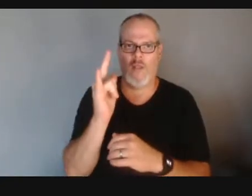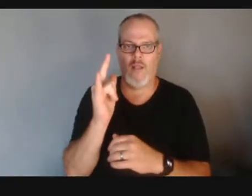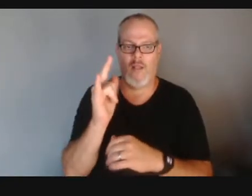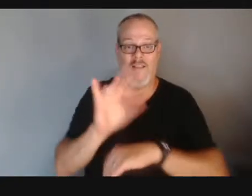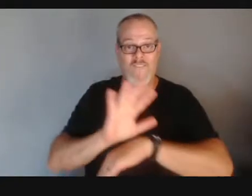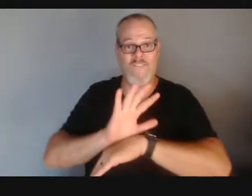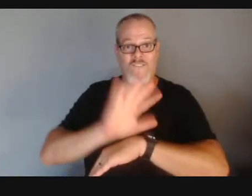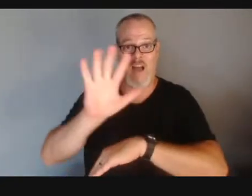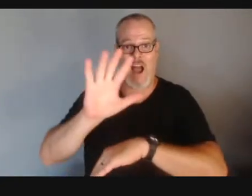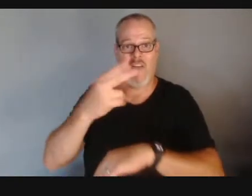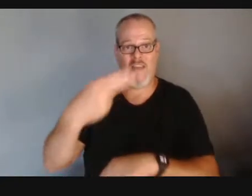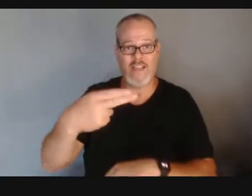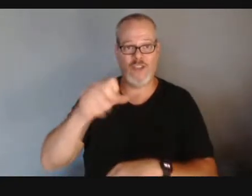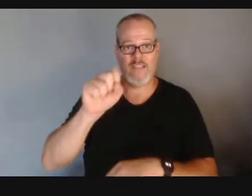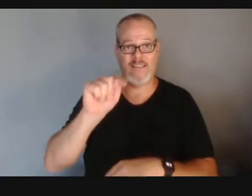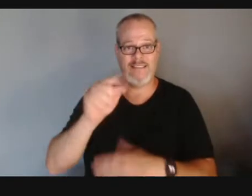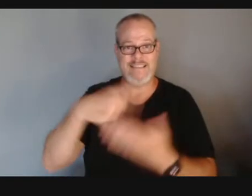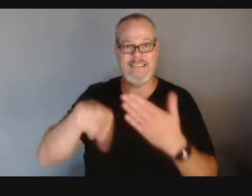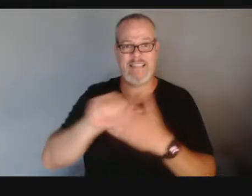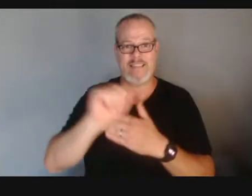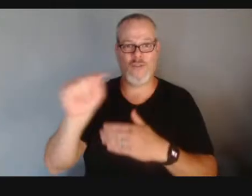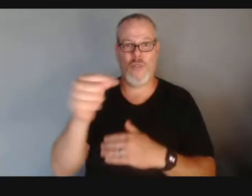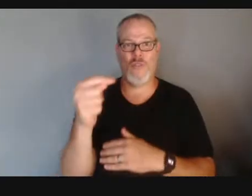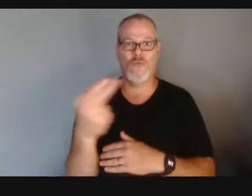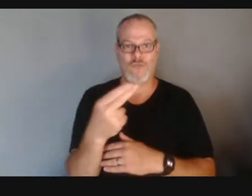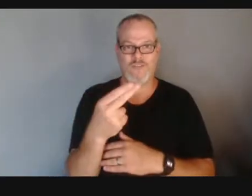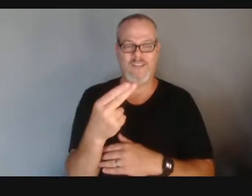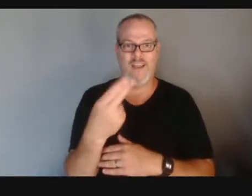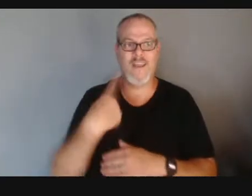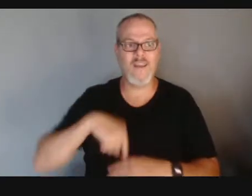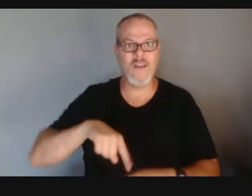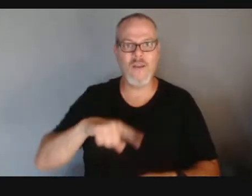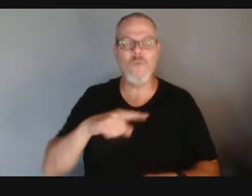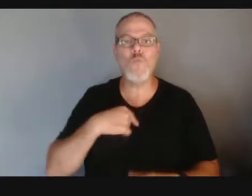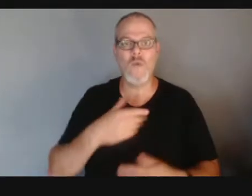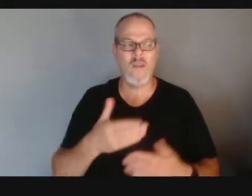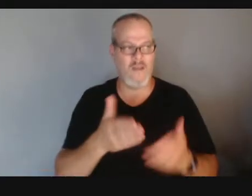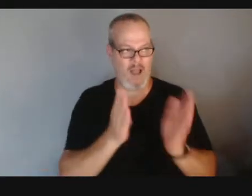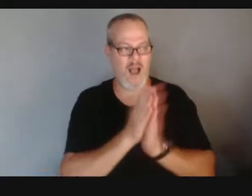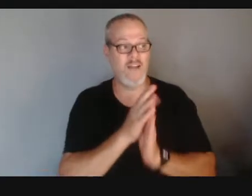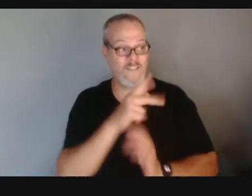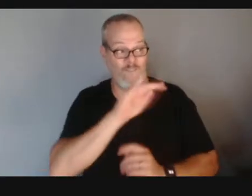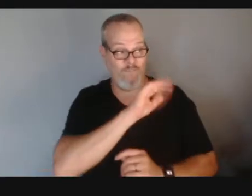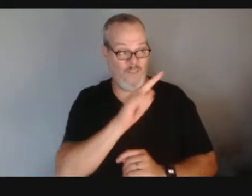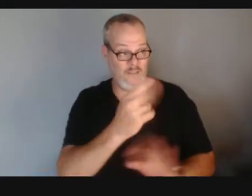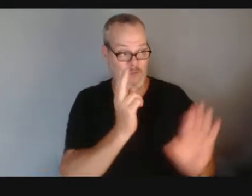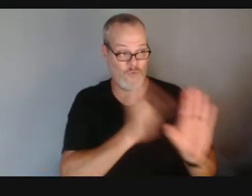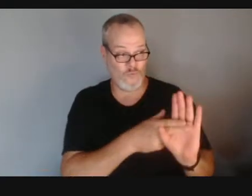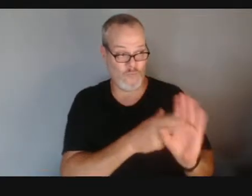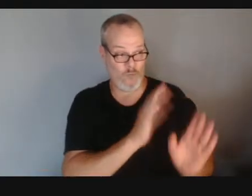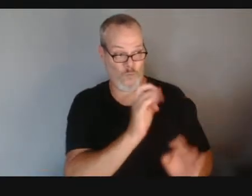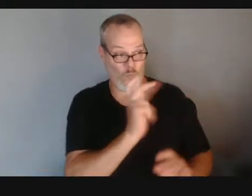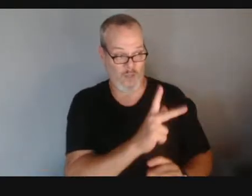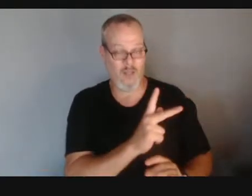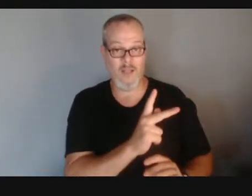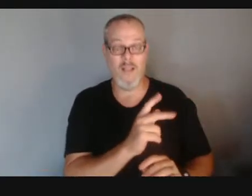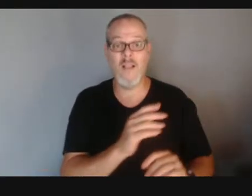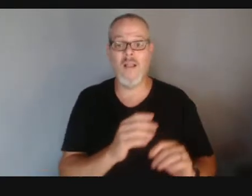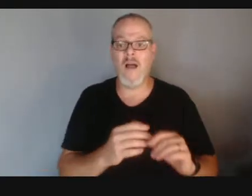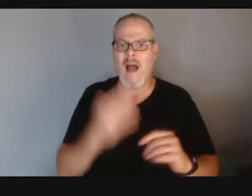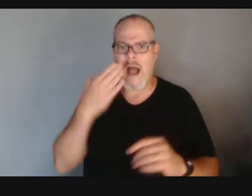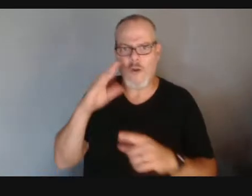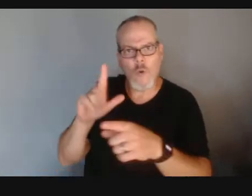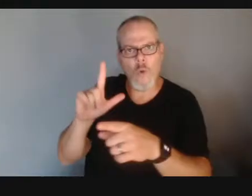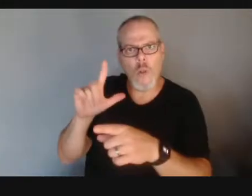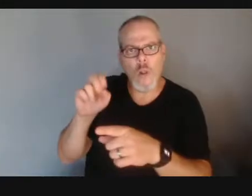p.m. Hawaii Standard Time next Thursday, and we will have Phil back, I believe, and don't know if you'll be with us,